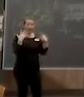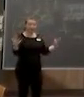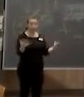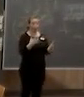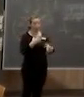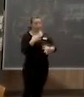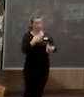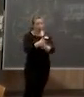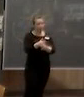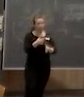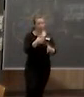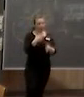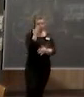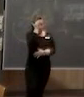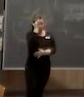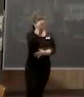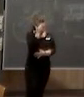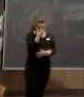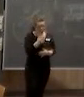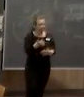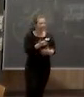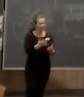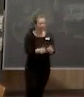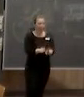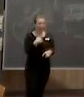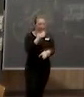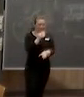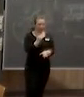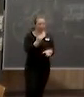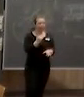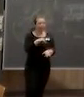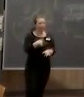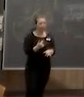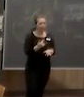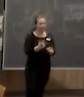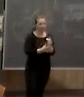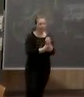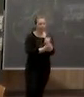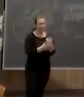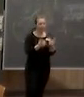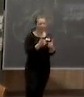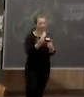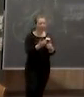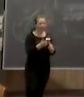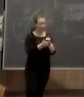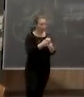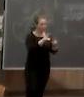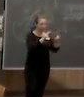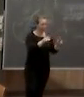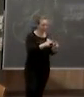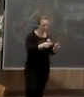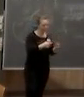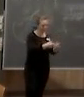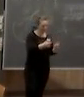there. And one of the things that I didn't mention is that we were accommodating both international parcels and